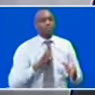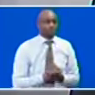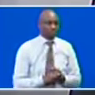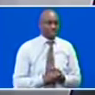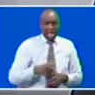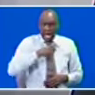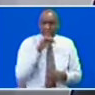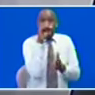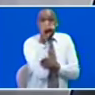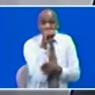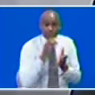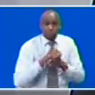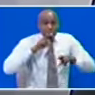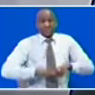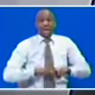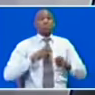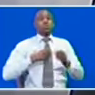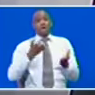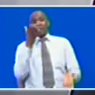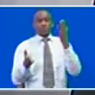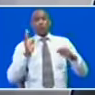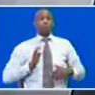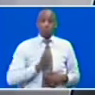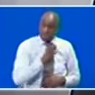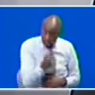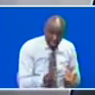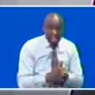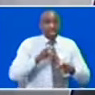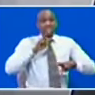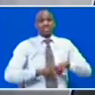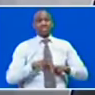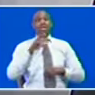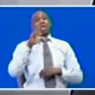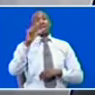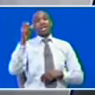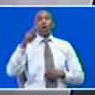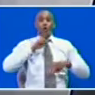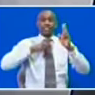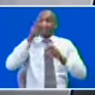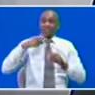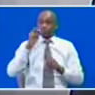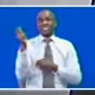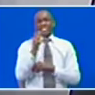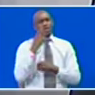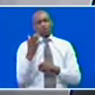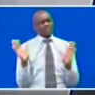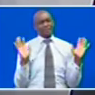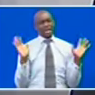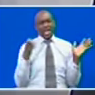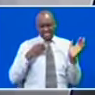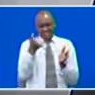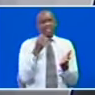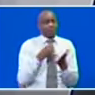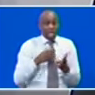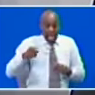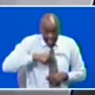not asking to go and sit down in the evaluation boards and sit at Lillian Towers and look at the tender documents. Absolutely not. What we are